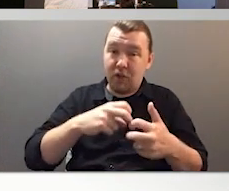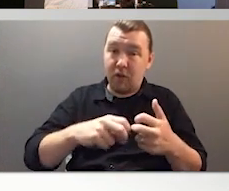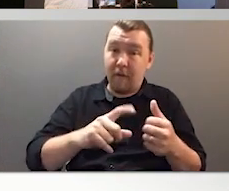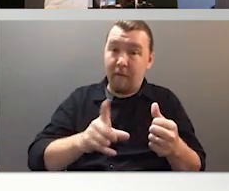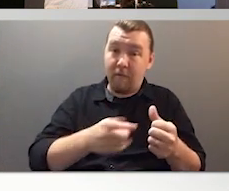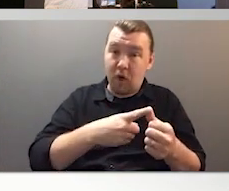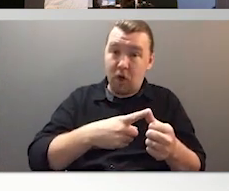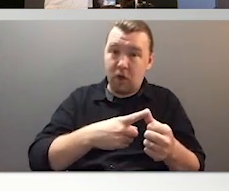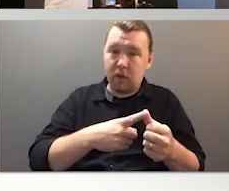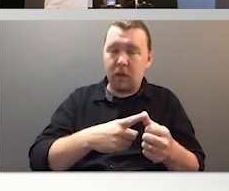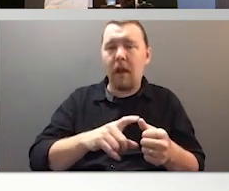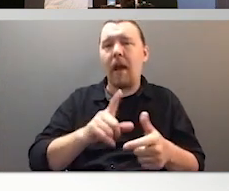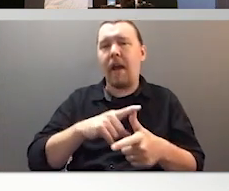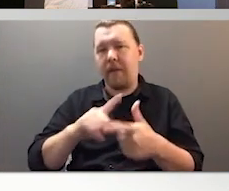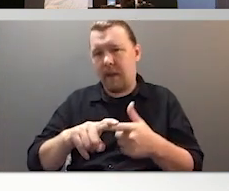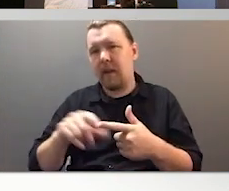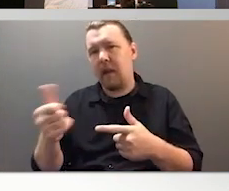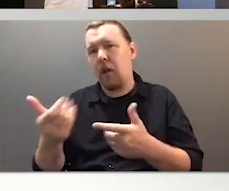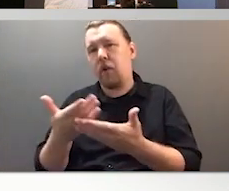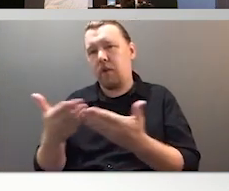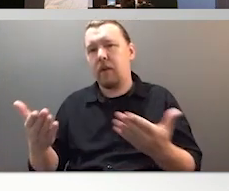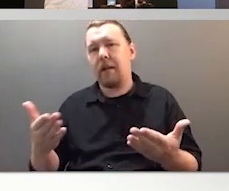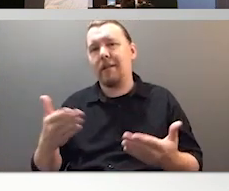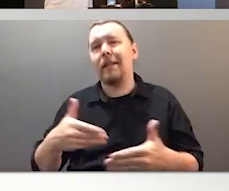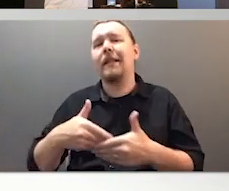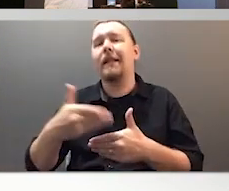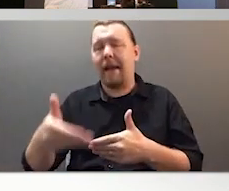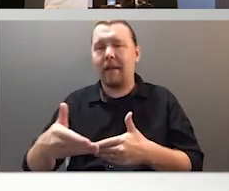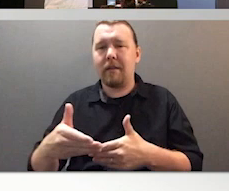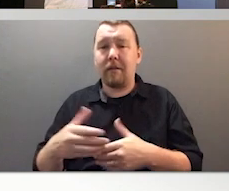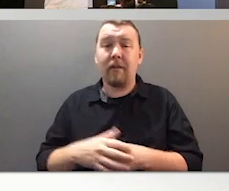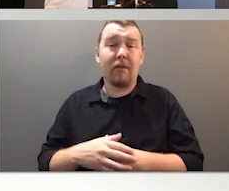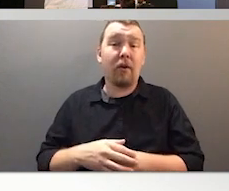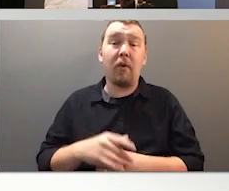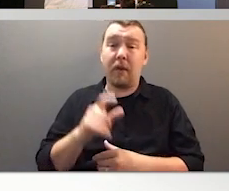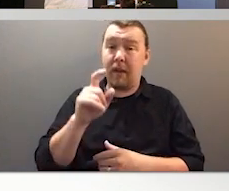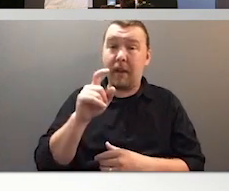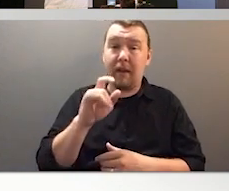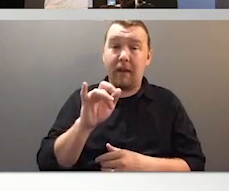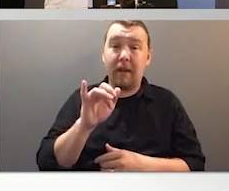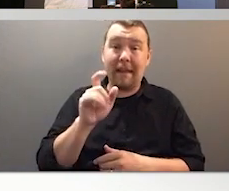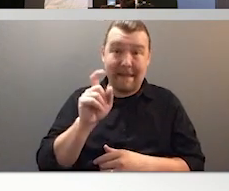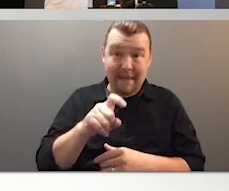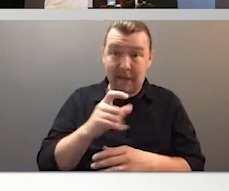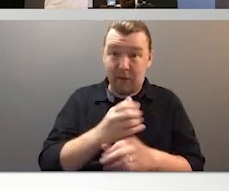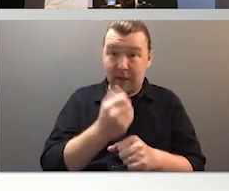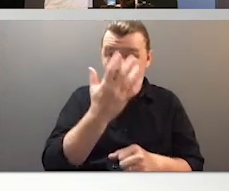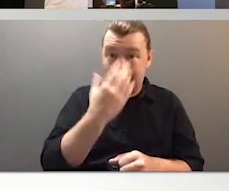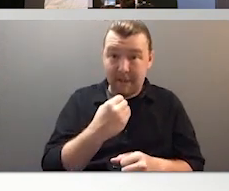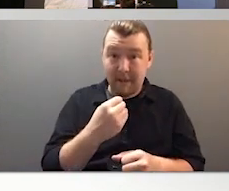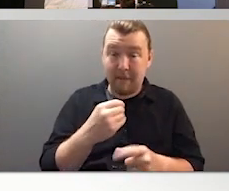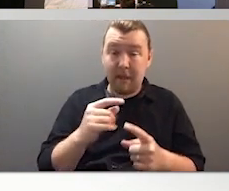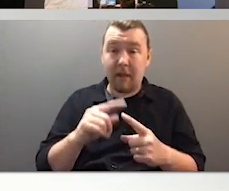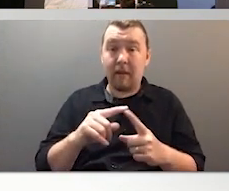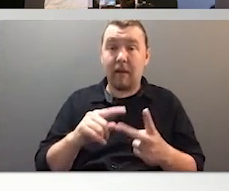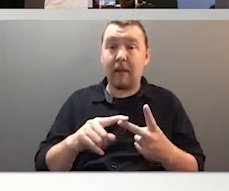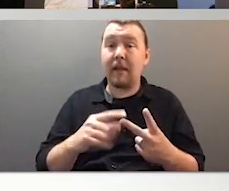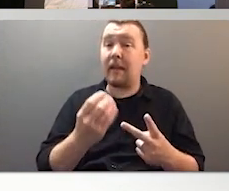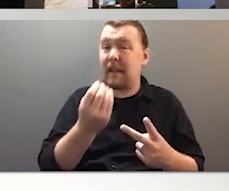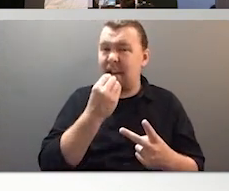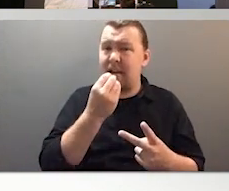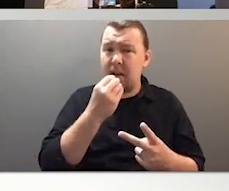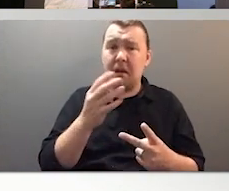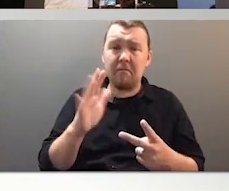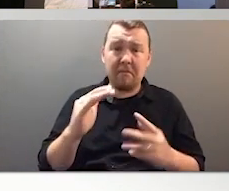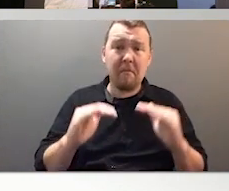later. So if we can get them sleeping, eating a somewhat balanced diet, and